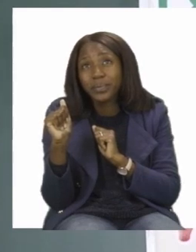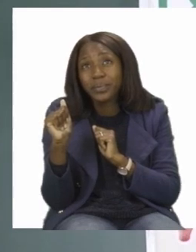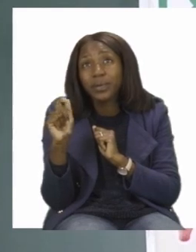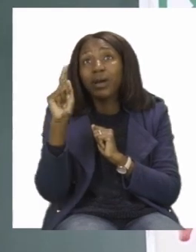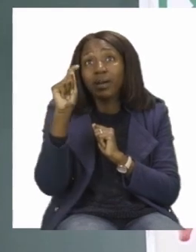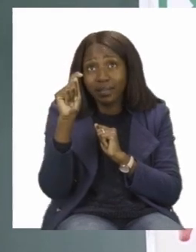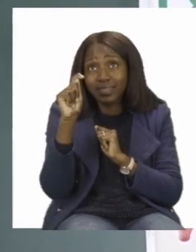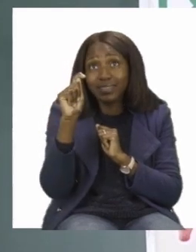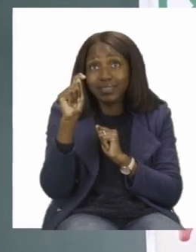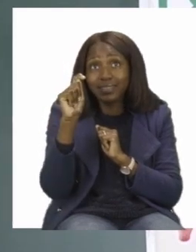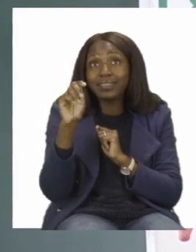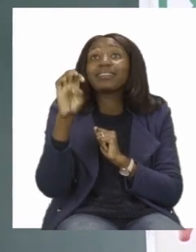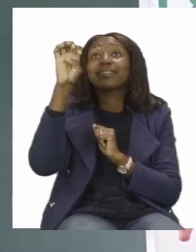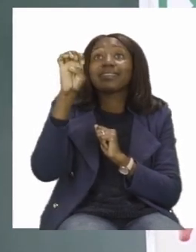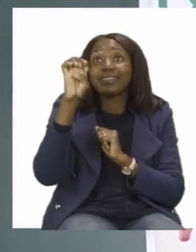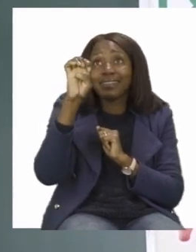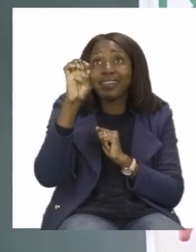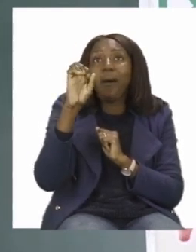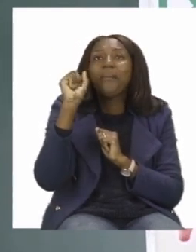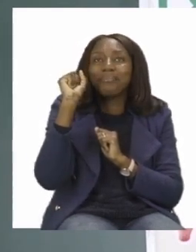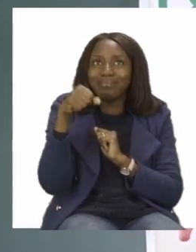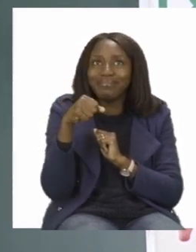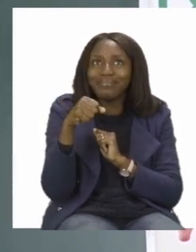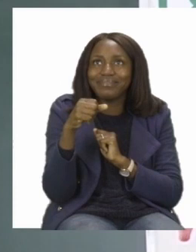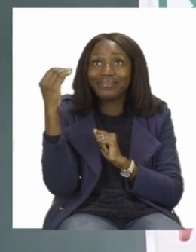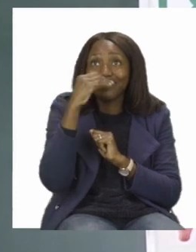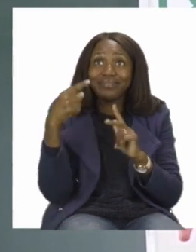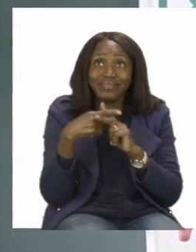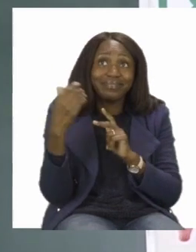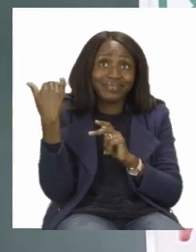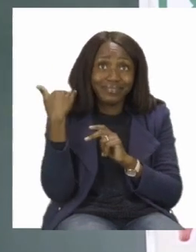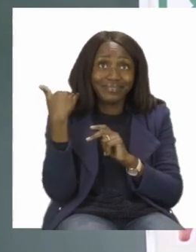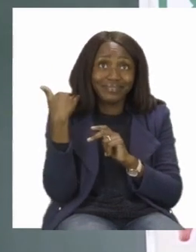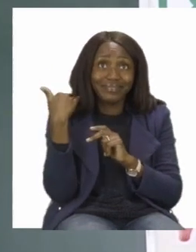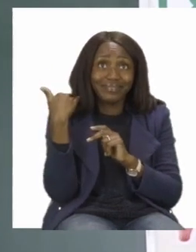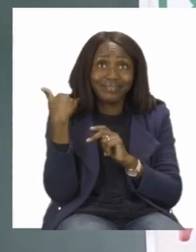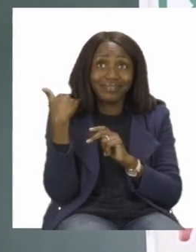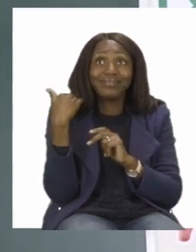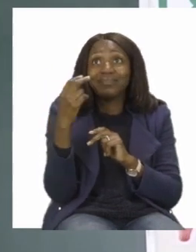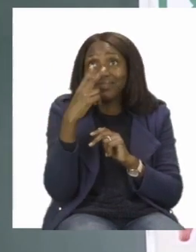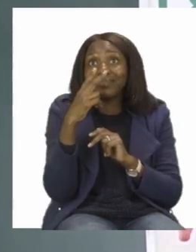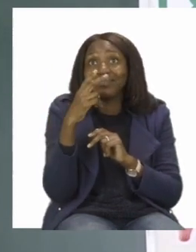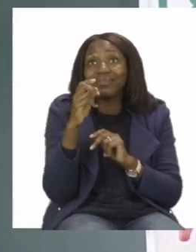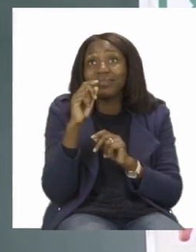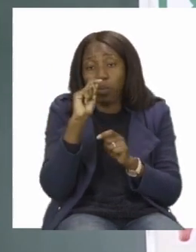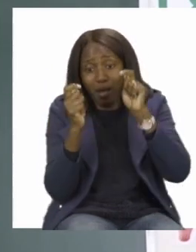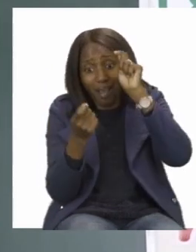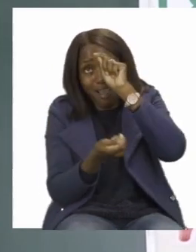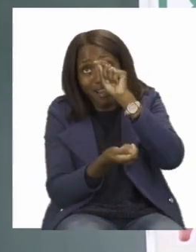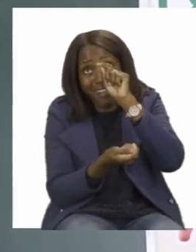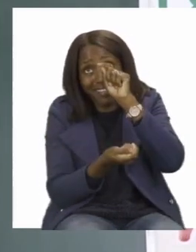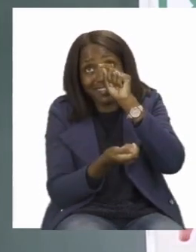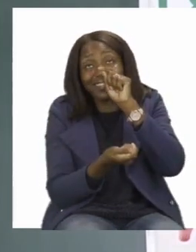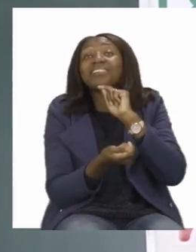a T and an E. So this one was one of those reversed ones where you actually need to